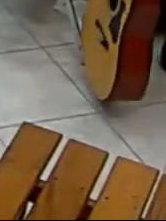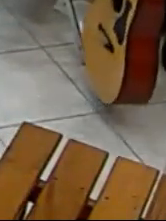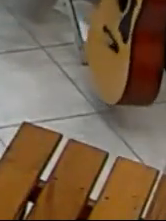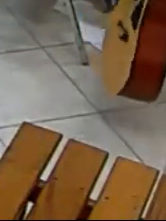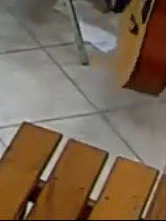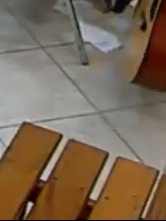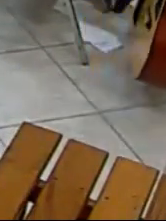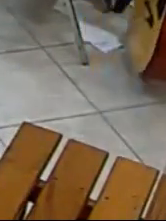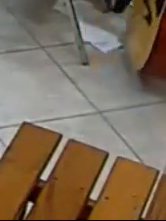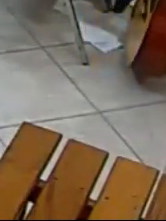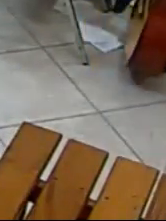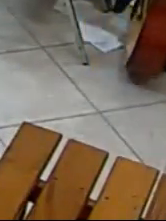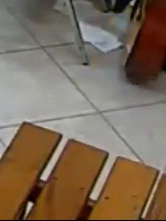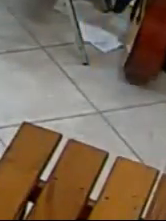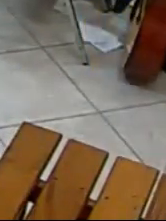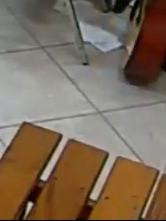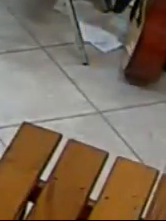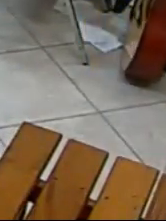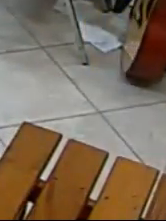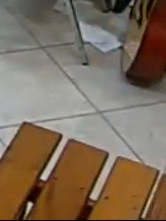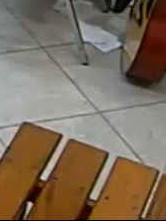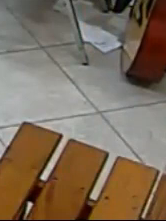Blessed be the name of the Lord.